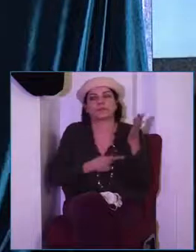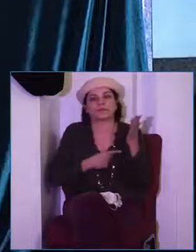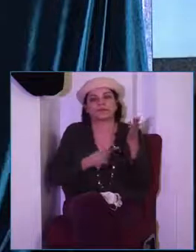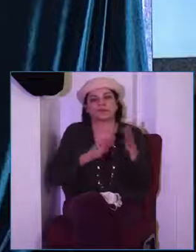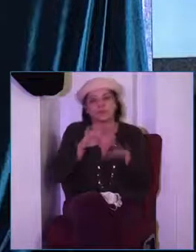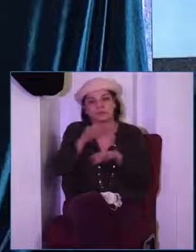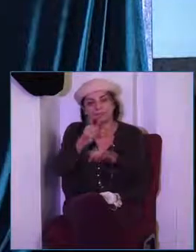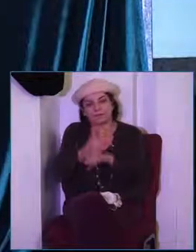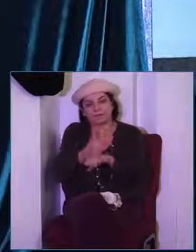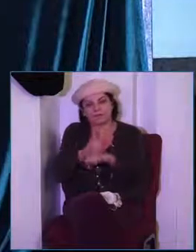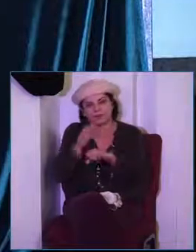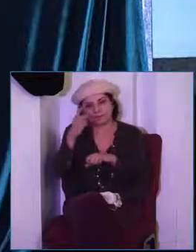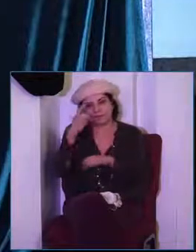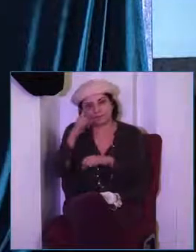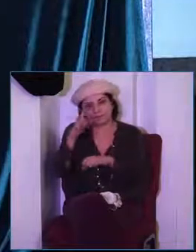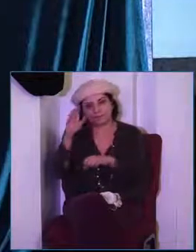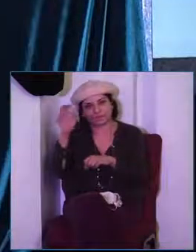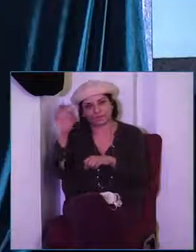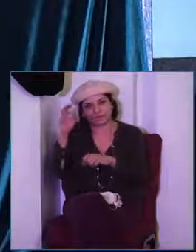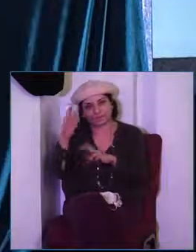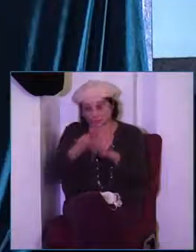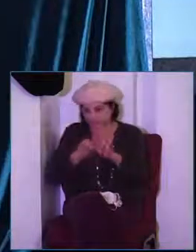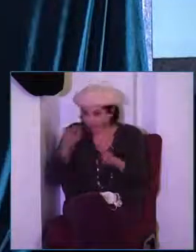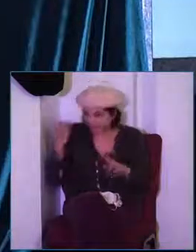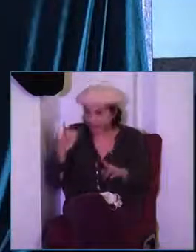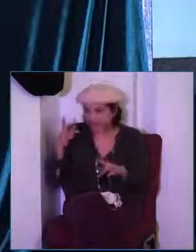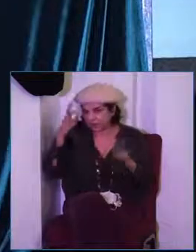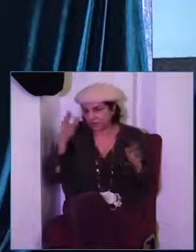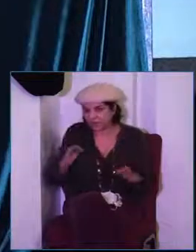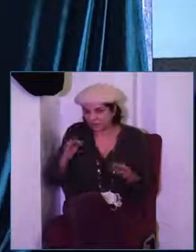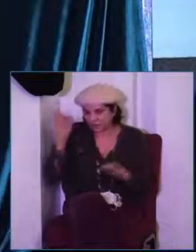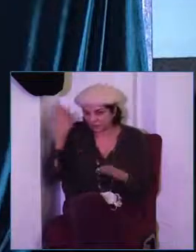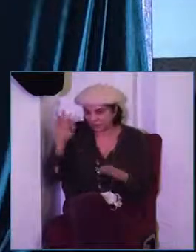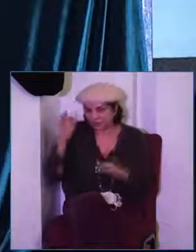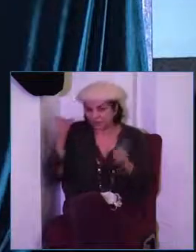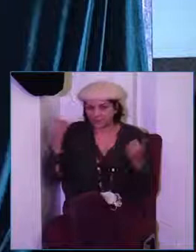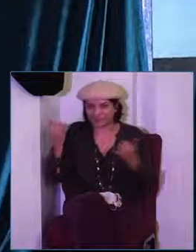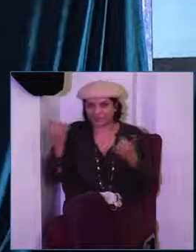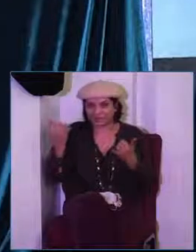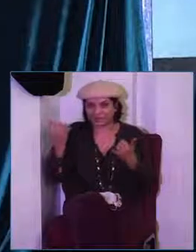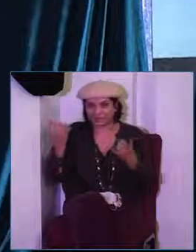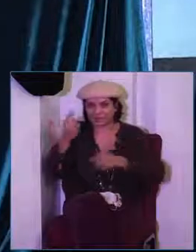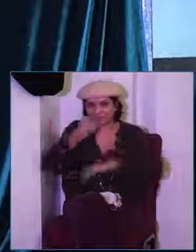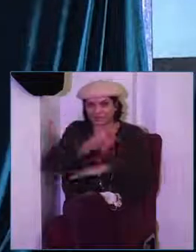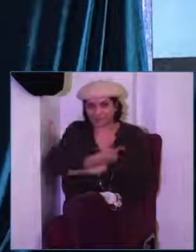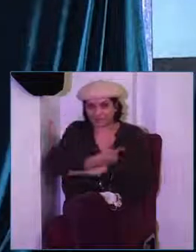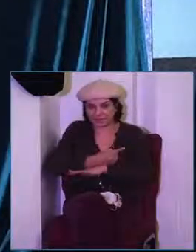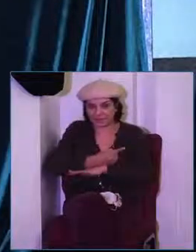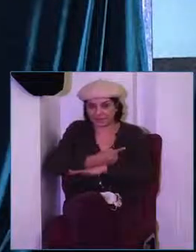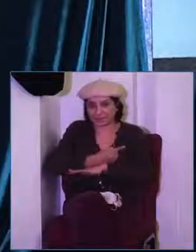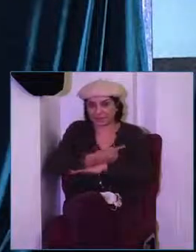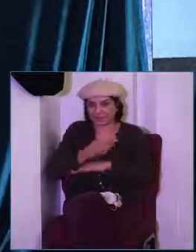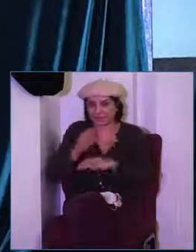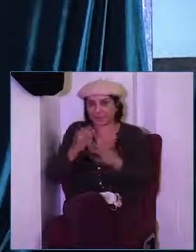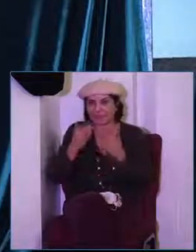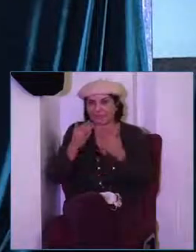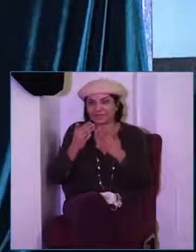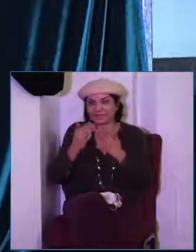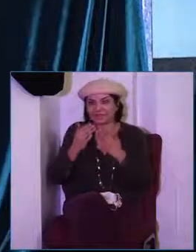today, a sermon about Thanksgiving and defeating a troubled